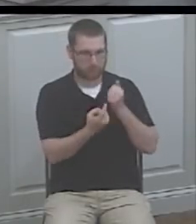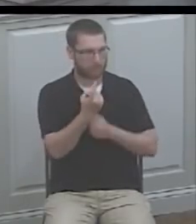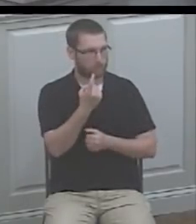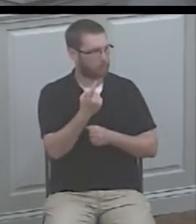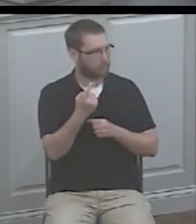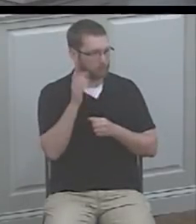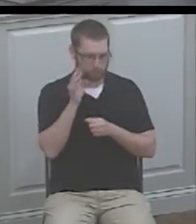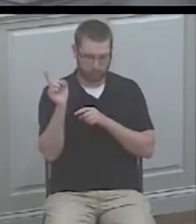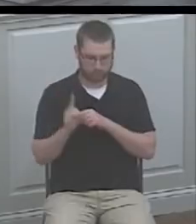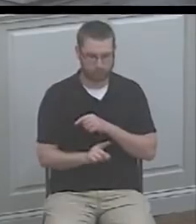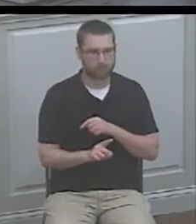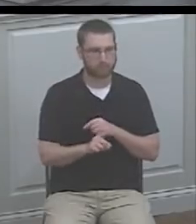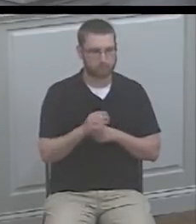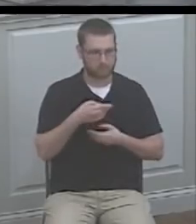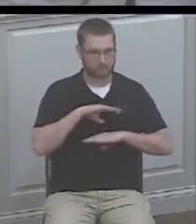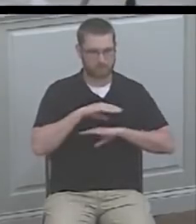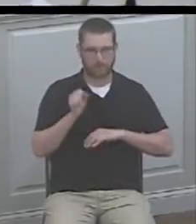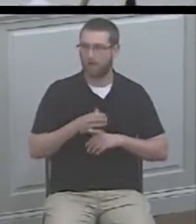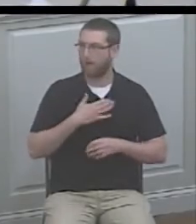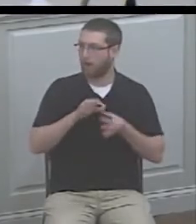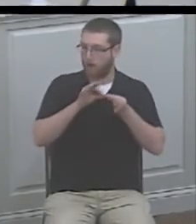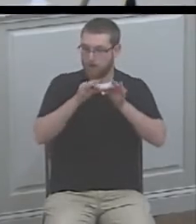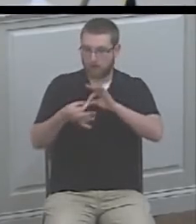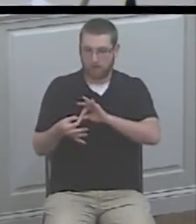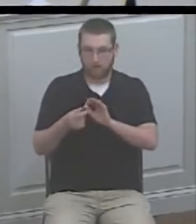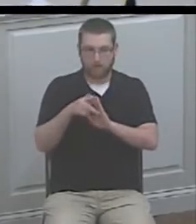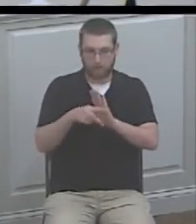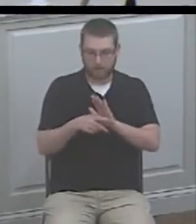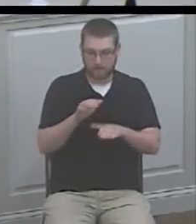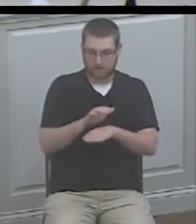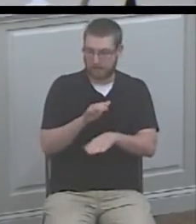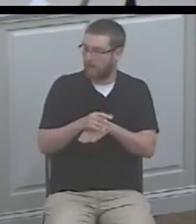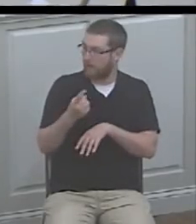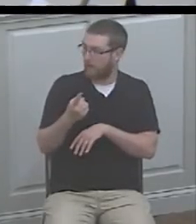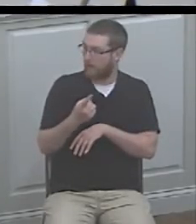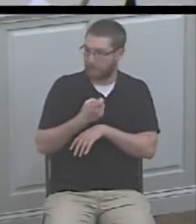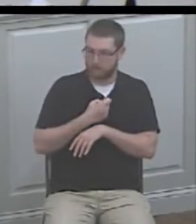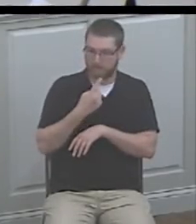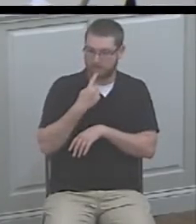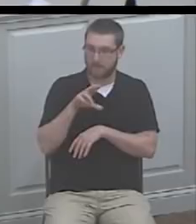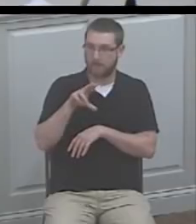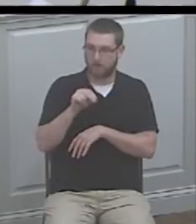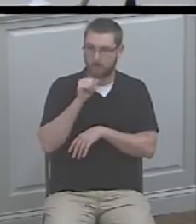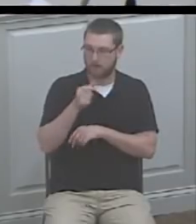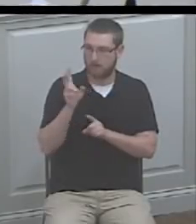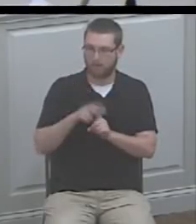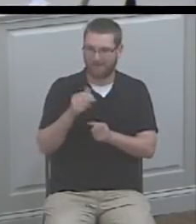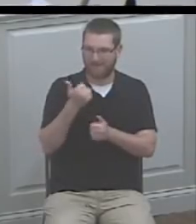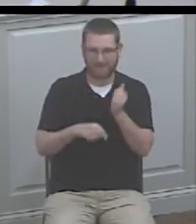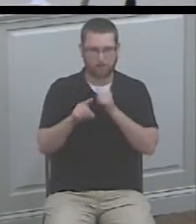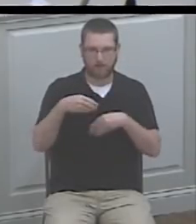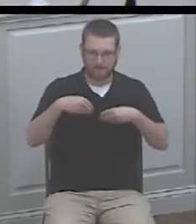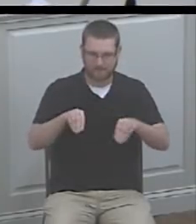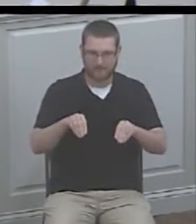to be. I'm giving you my interpretation of the policy tonight, and when asked, I would say that it does not apply to any merchant